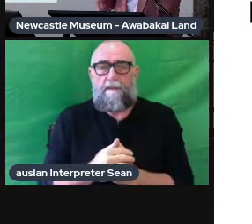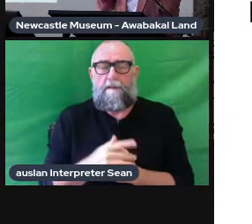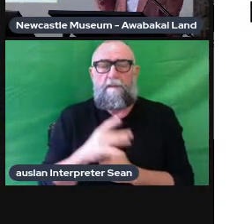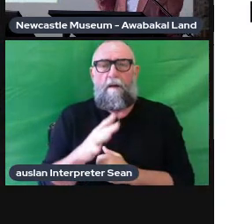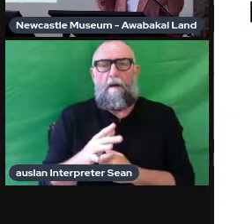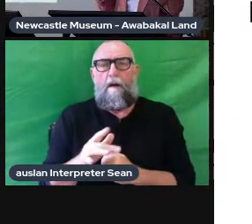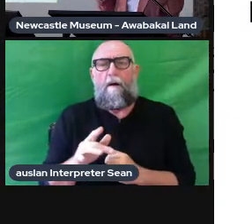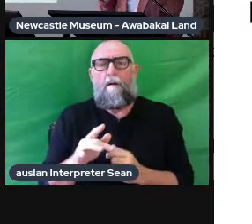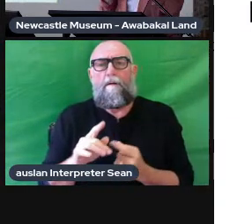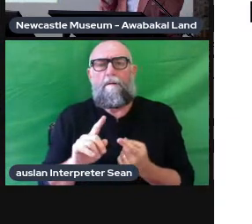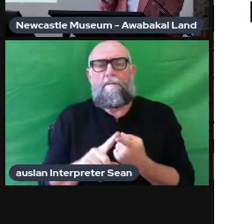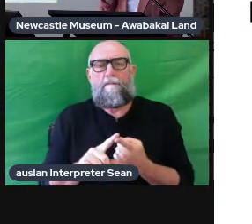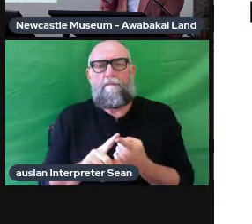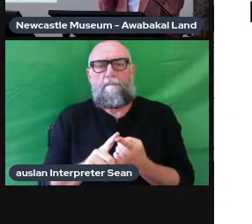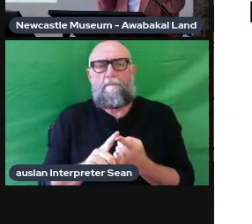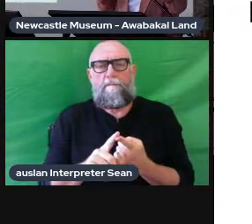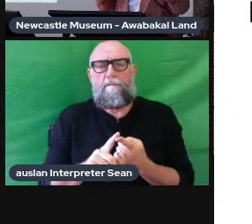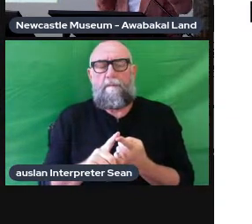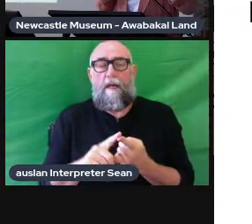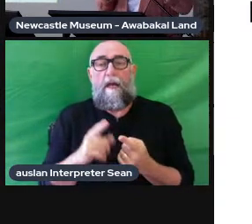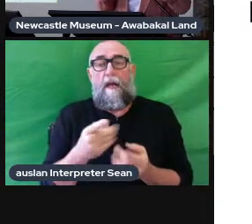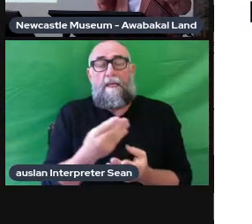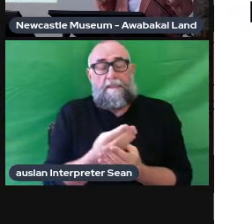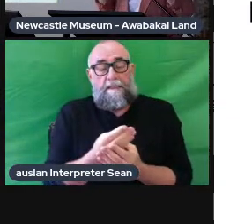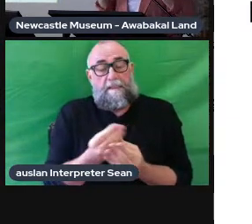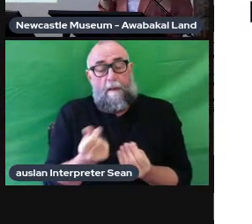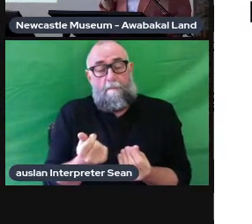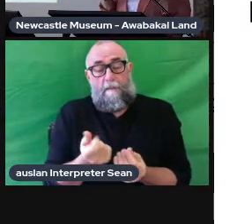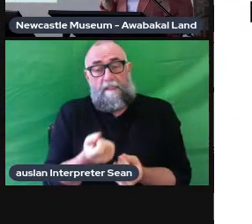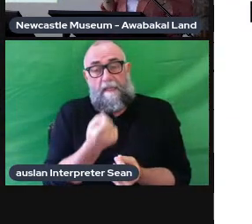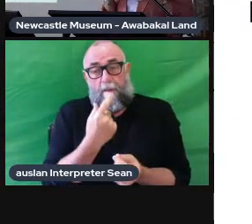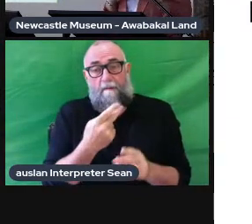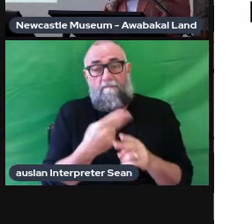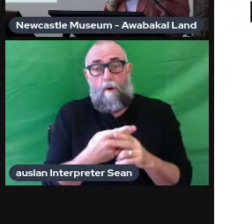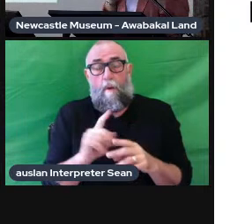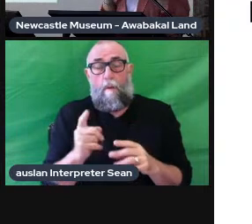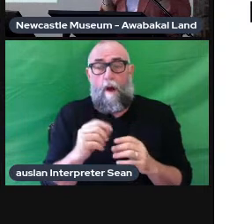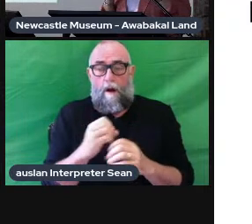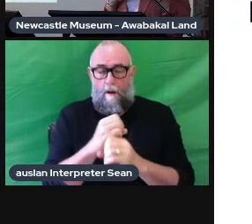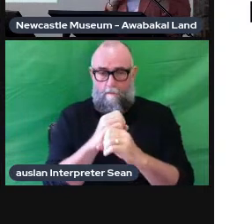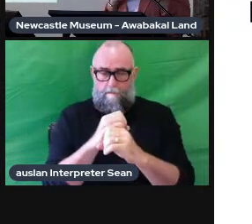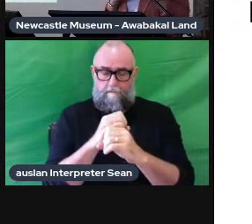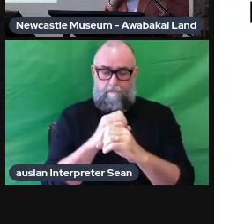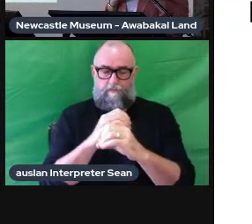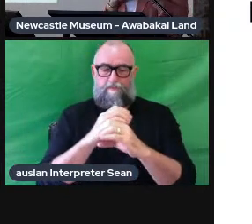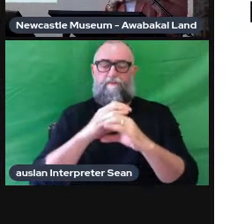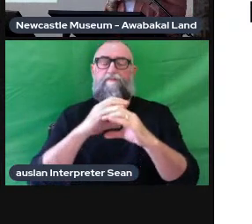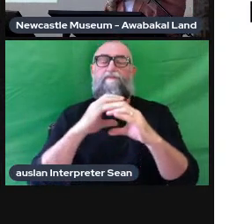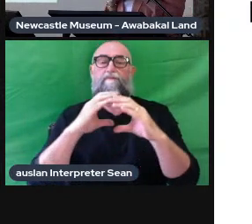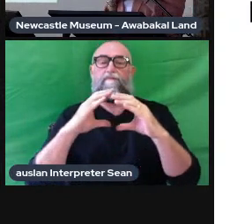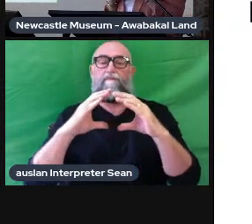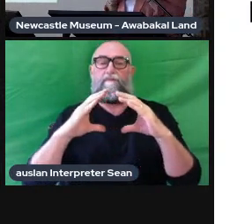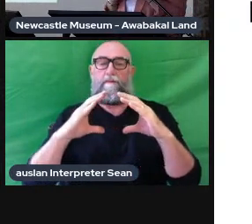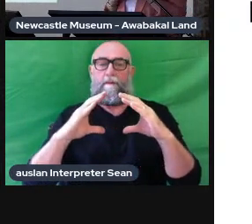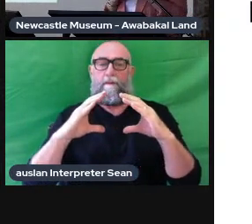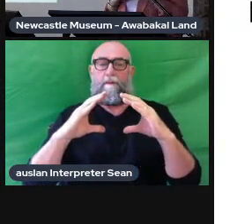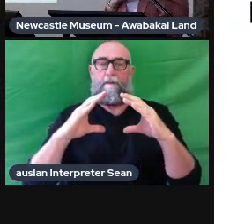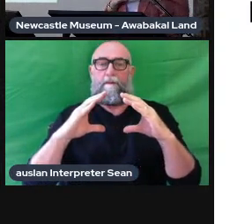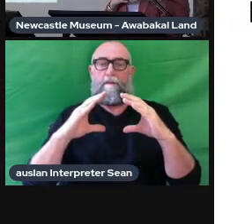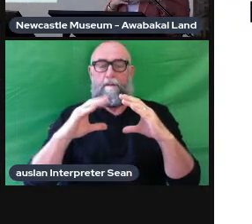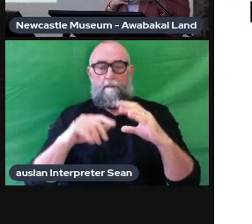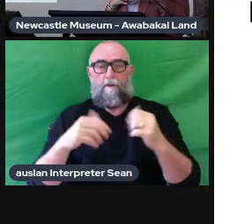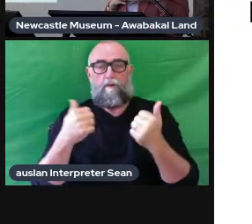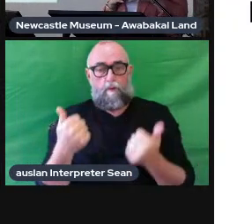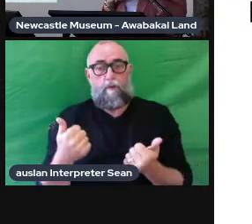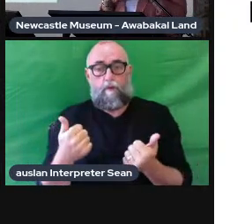are designed to open up the blood vessels, make them a little bit more elastic and flexible. That's called vasodilation. We have a range